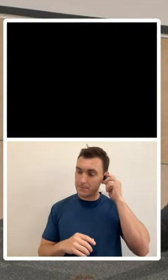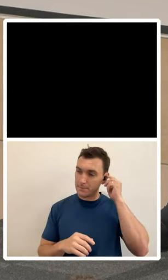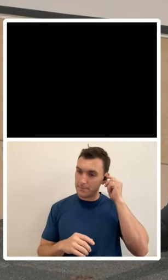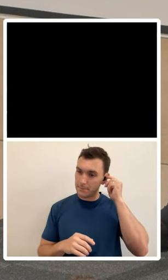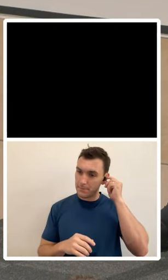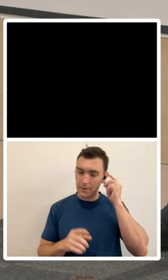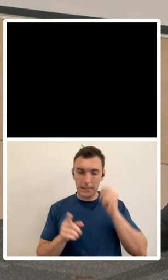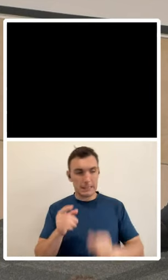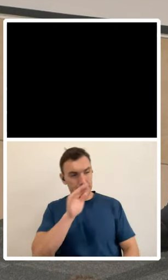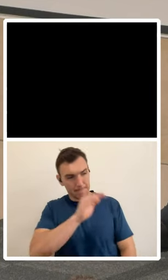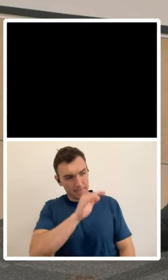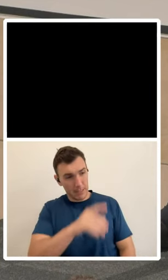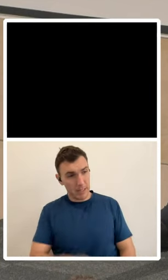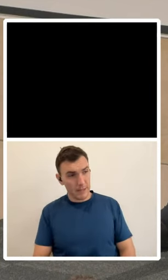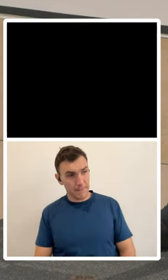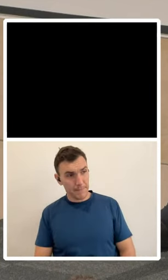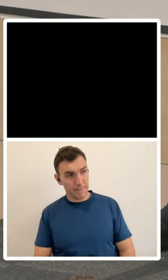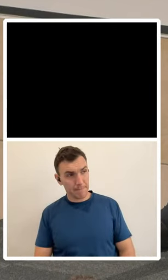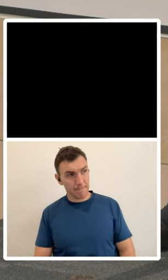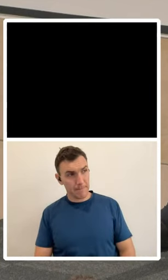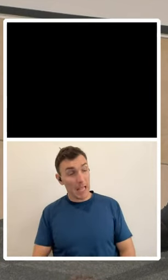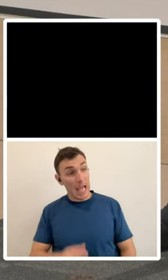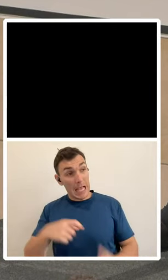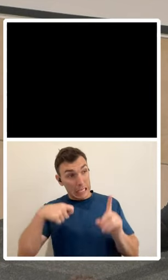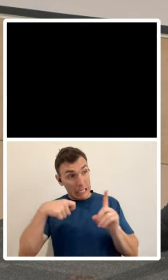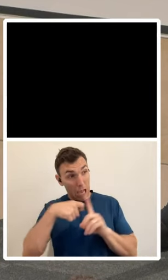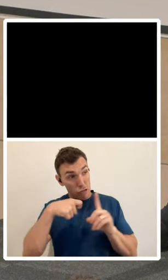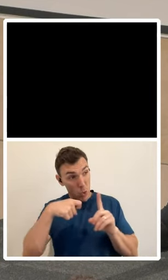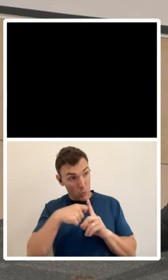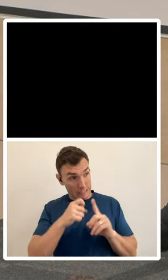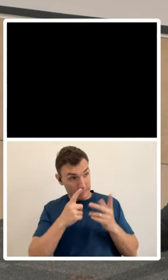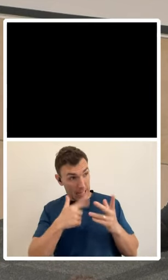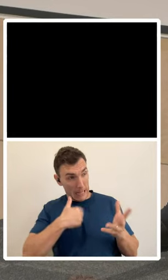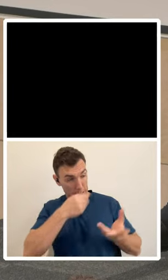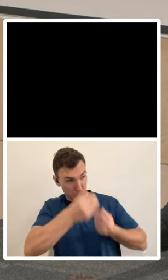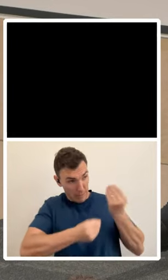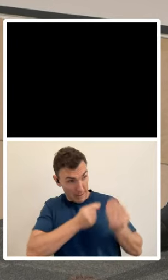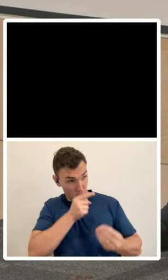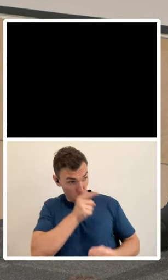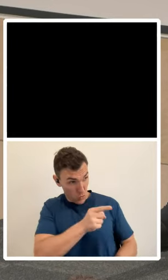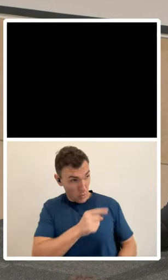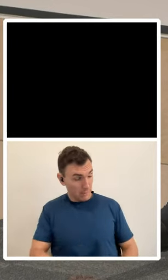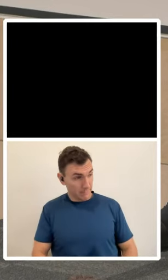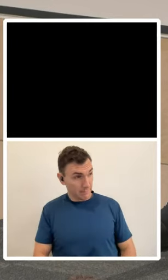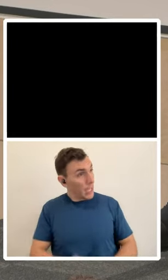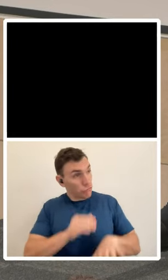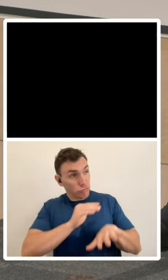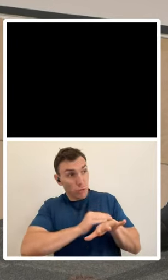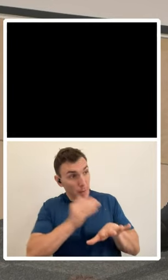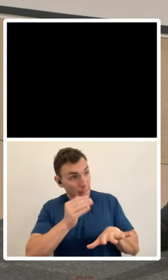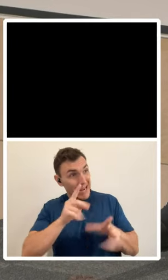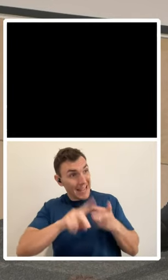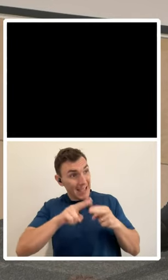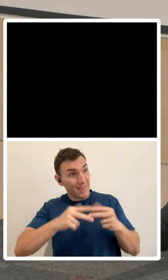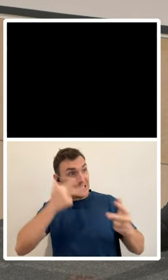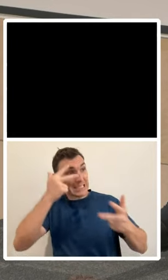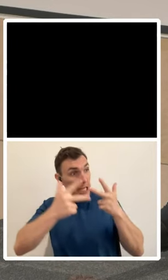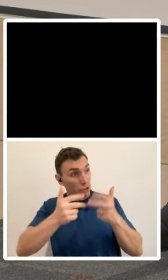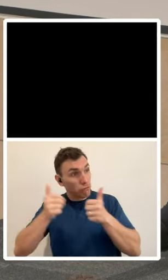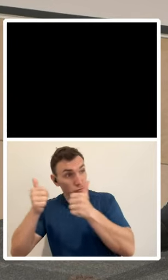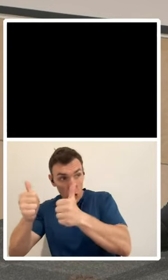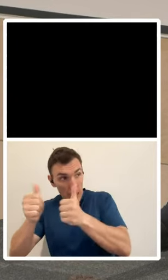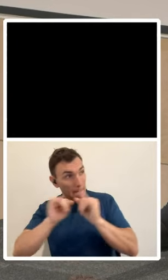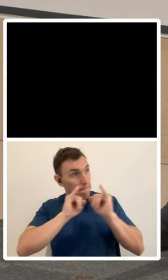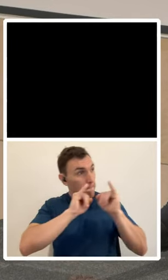about karaoke is it doesn't matter whether you sing well or sing badly. What matters is that your guests have a good